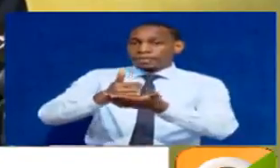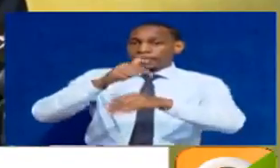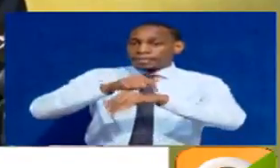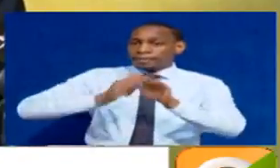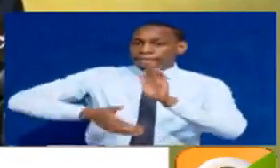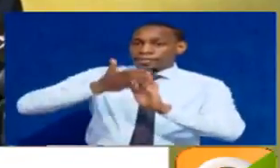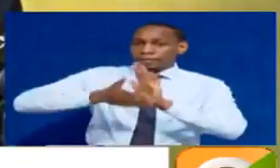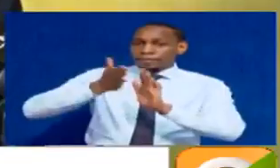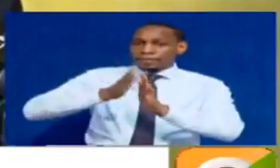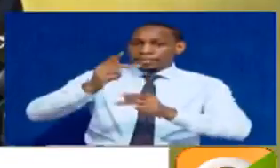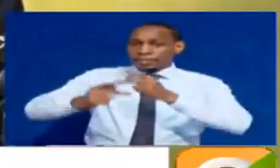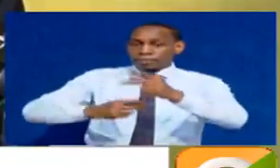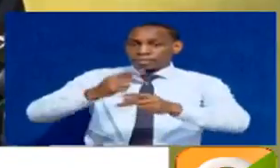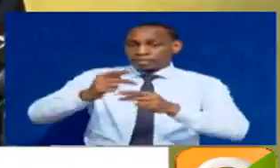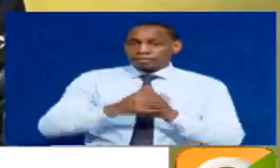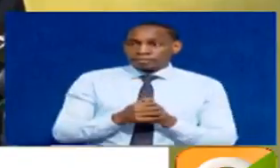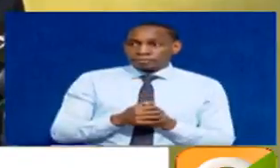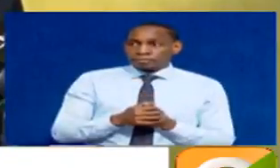timely disposal of proceedings.